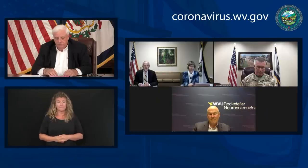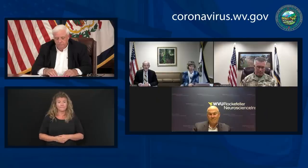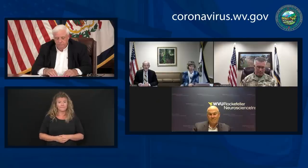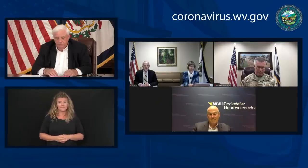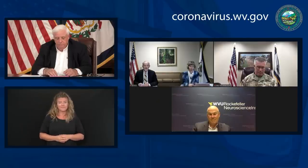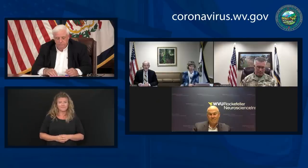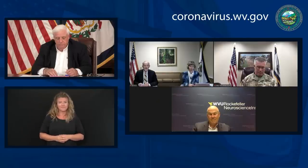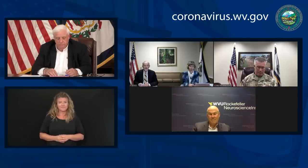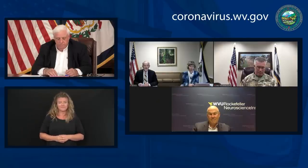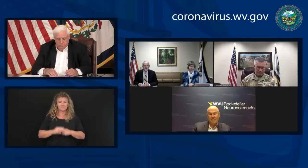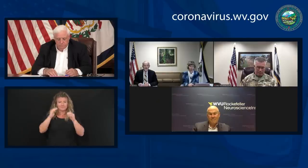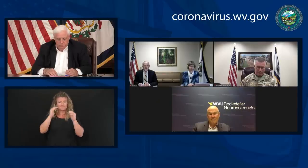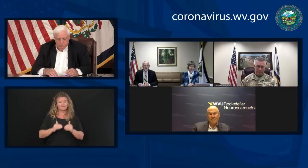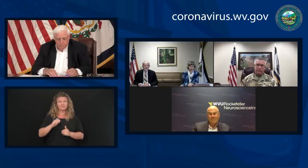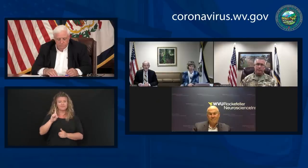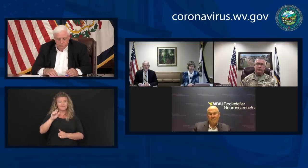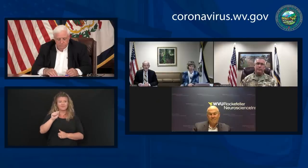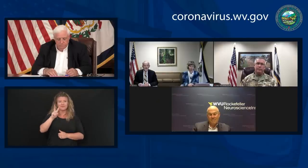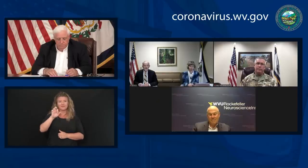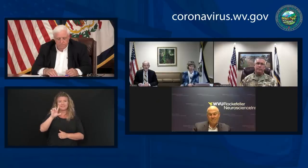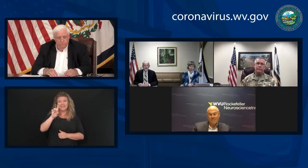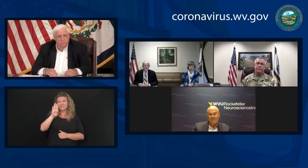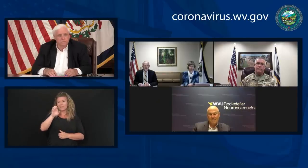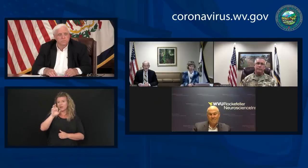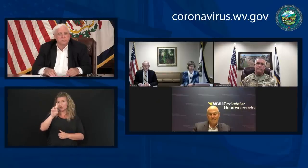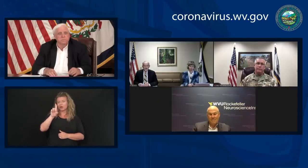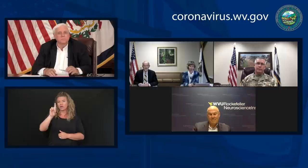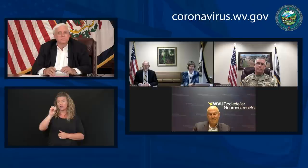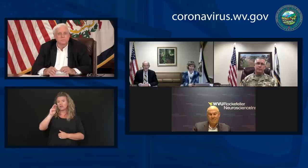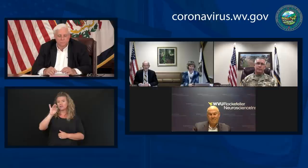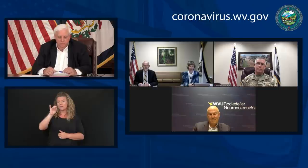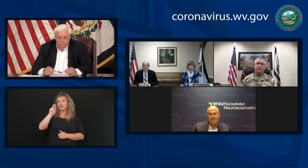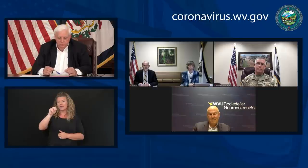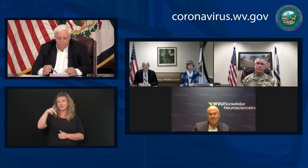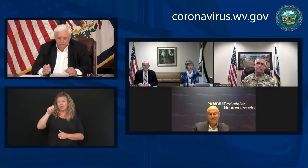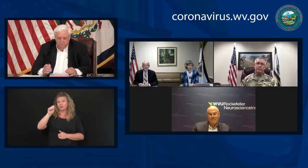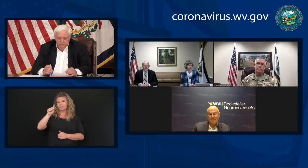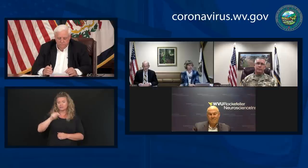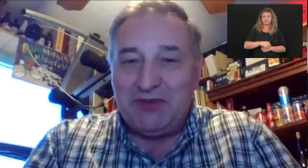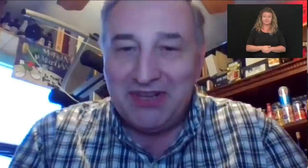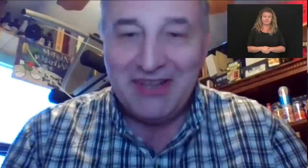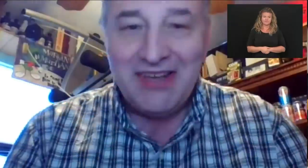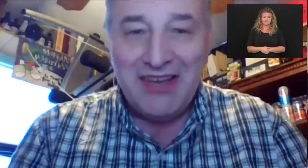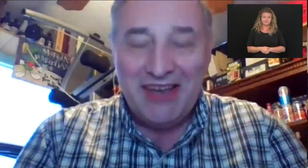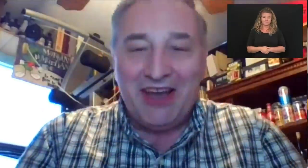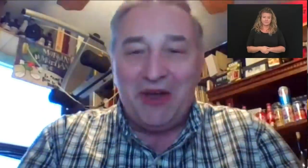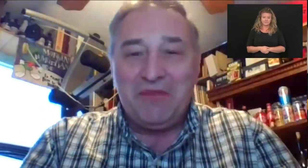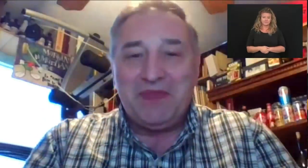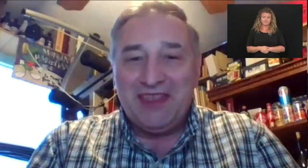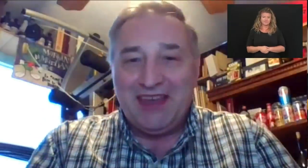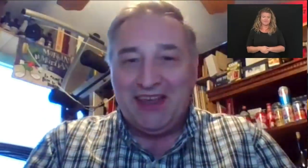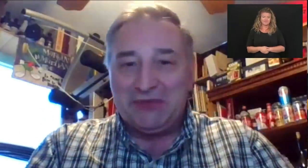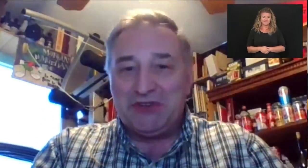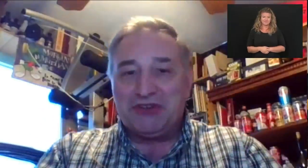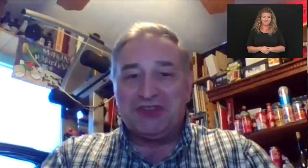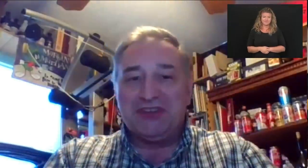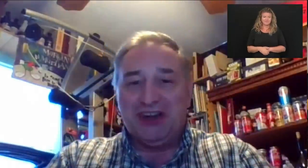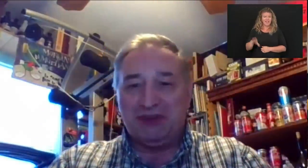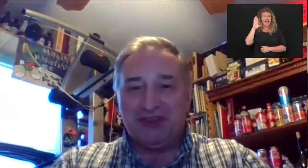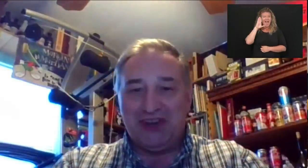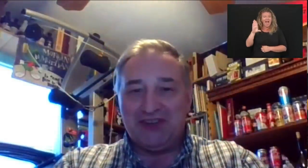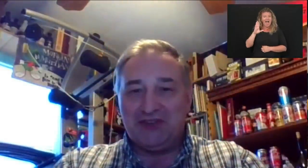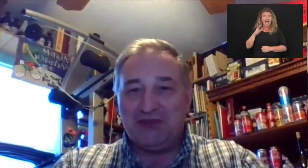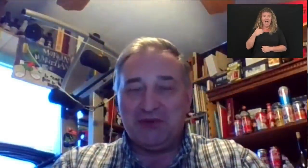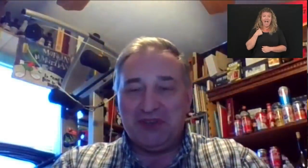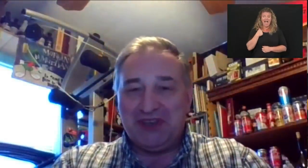Thank you, Dave. Next, we'll go to David Beard with the Dominion Post. Hi, this is David Beard. I had some interesting